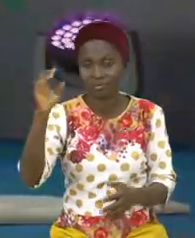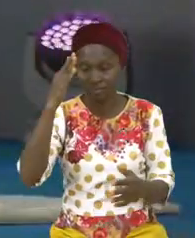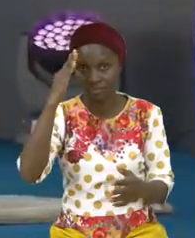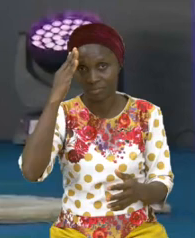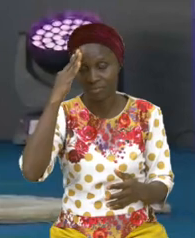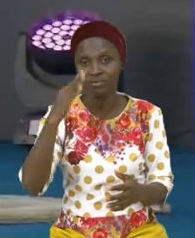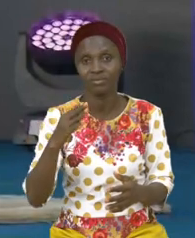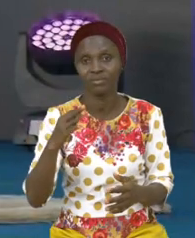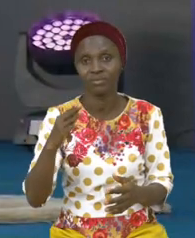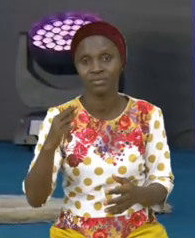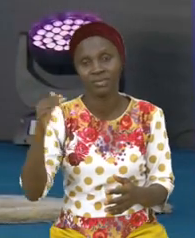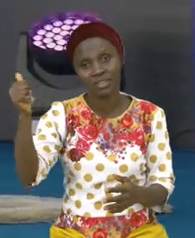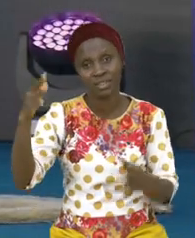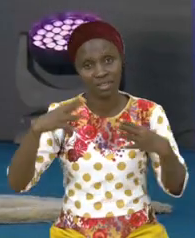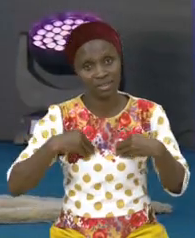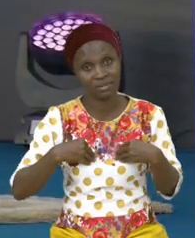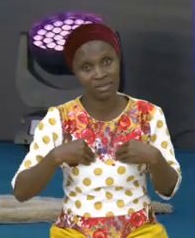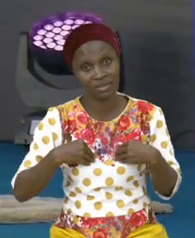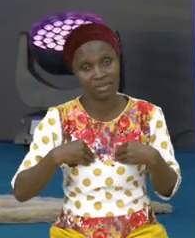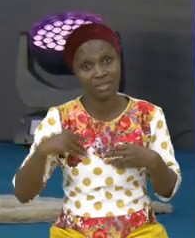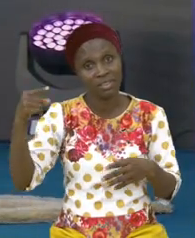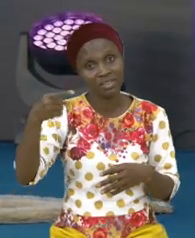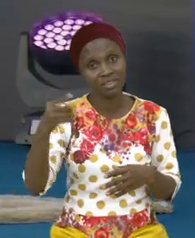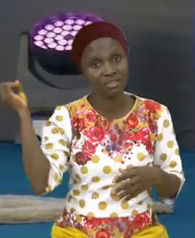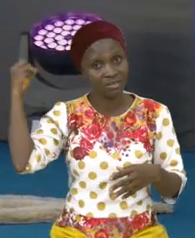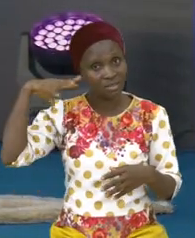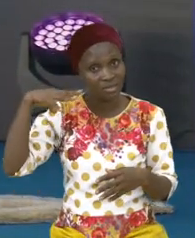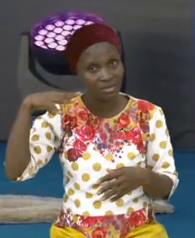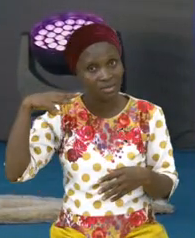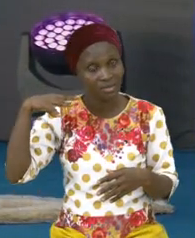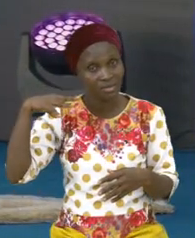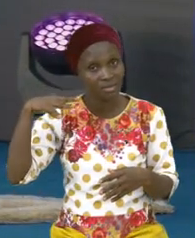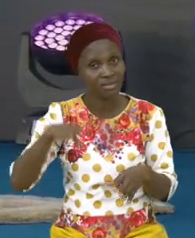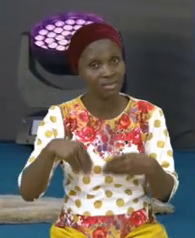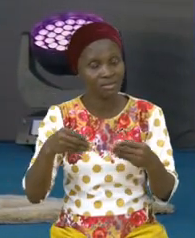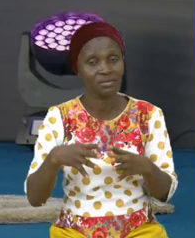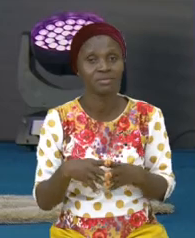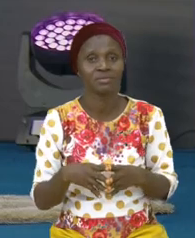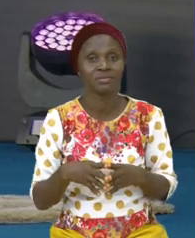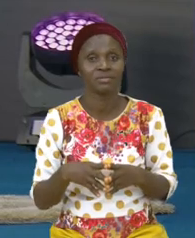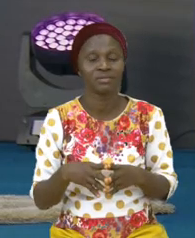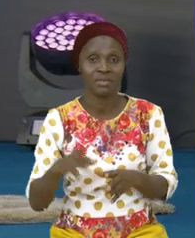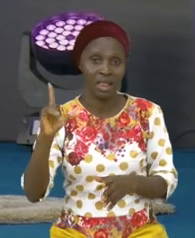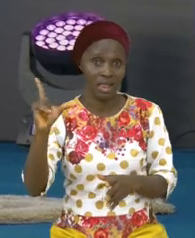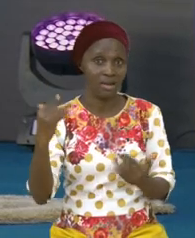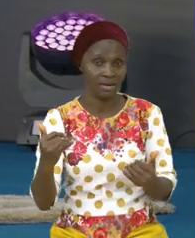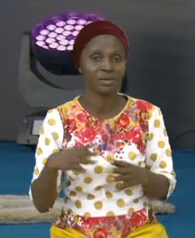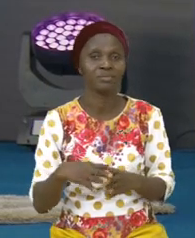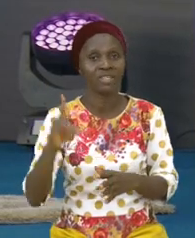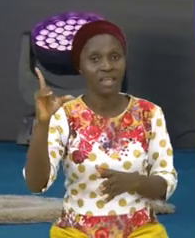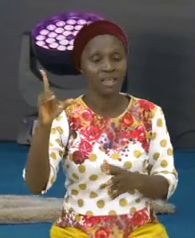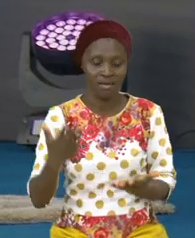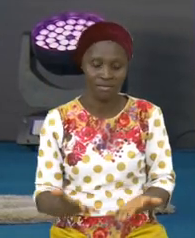A, accepted. G, grace granted. L,